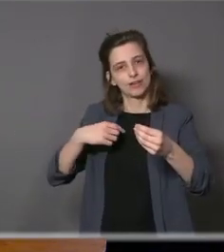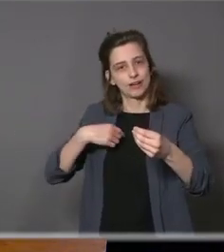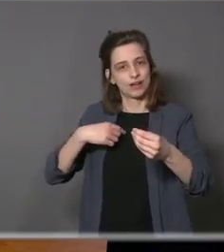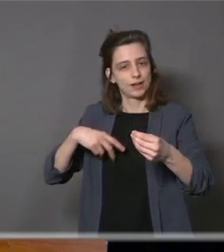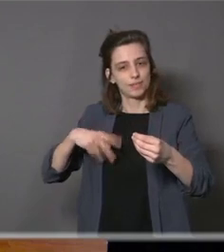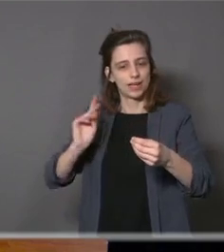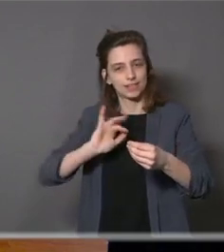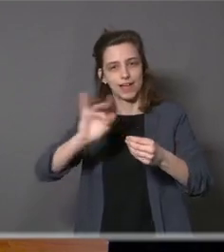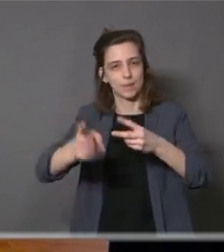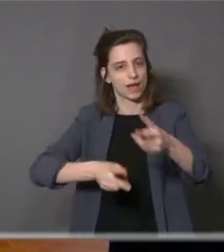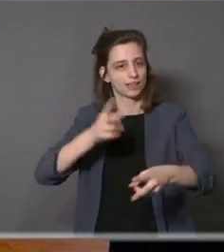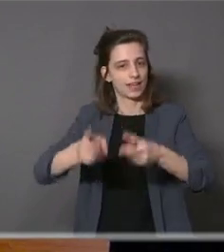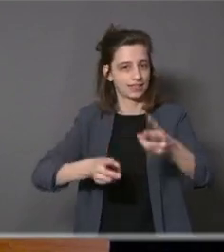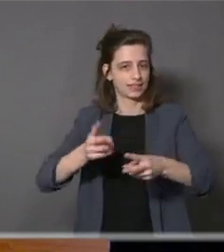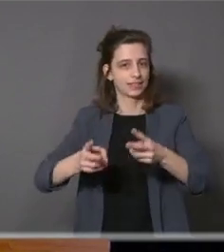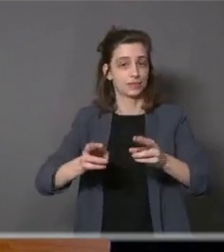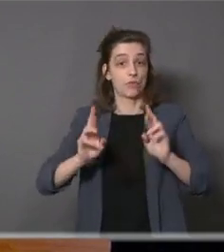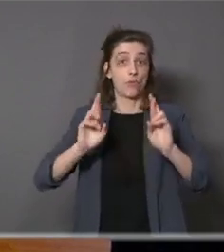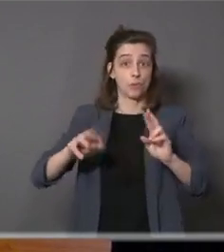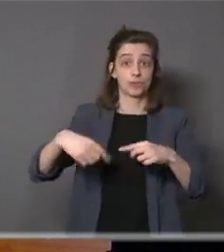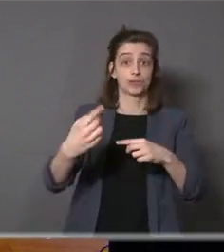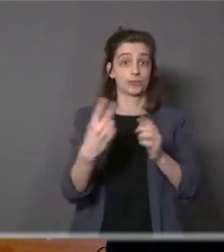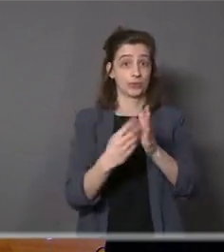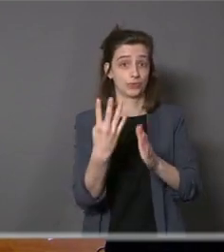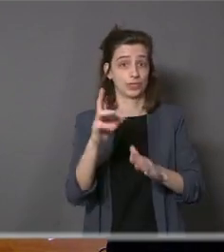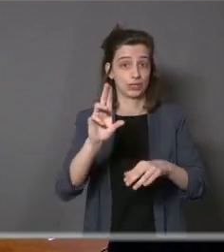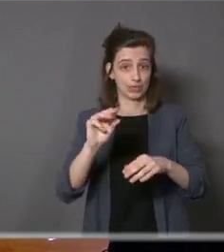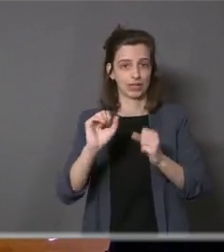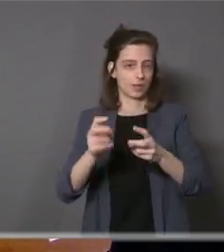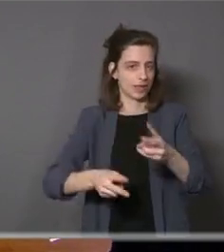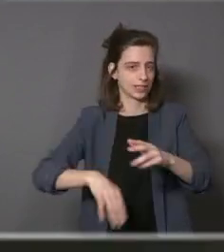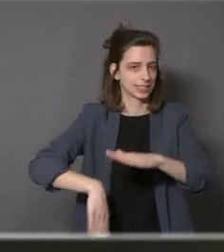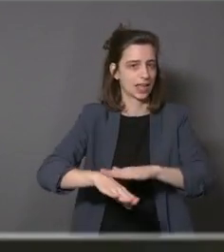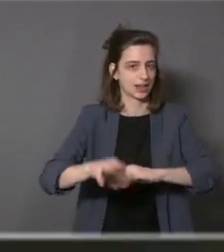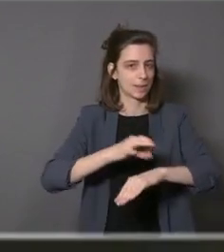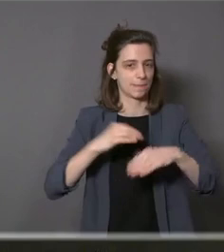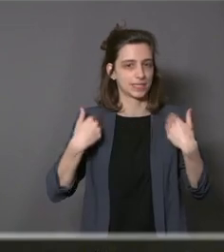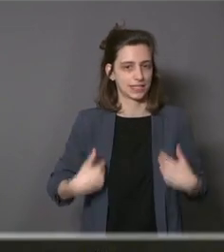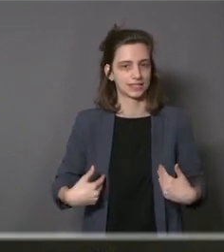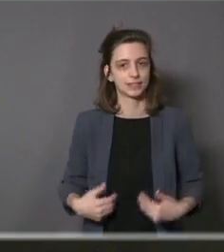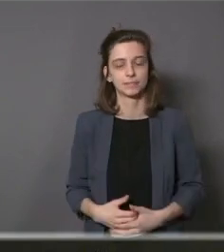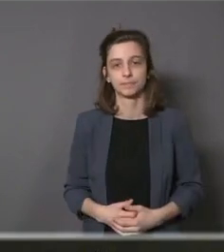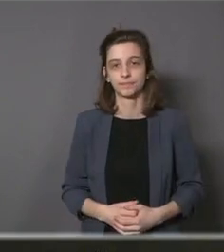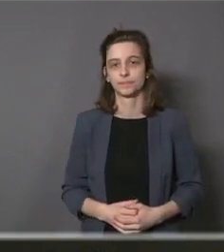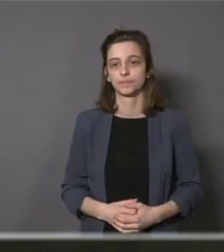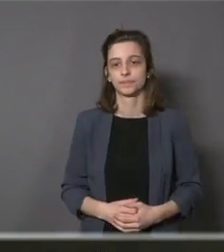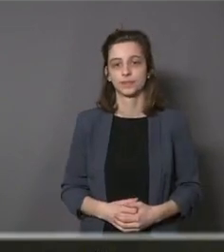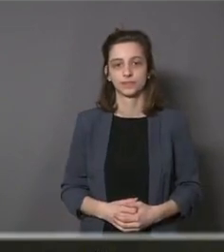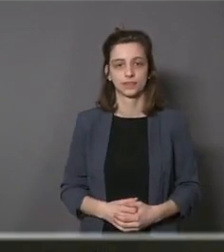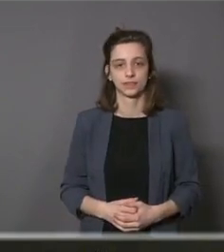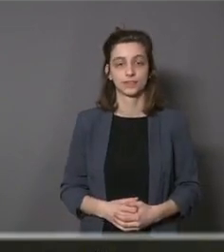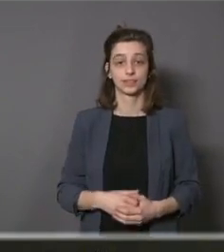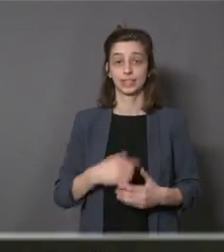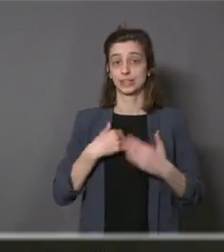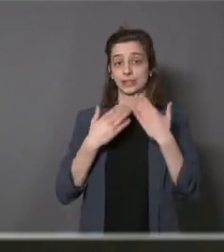year, 2024, hopefully for patients. I'm most grateful to my